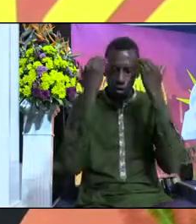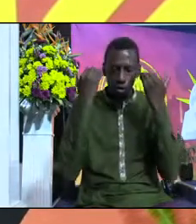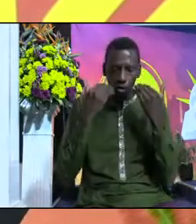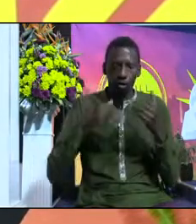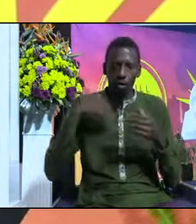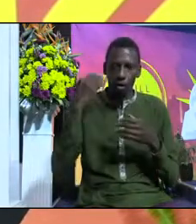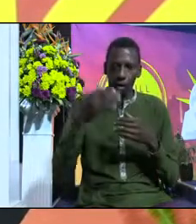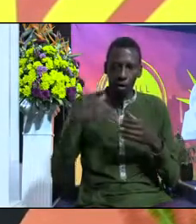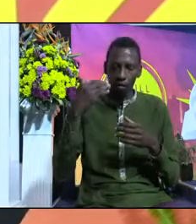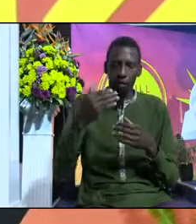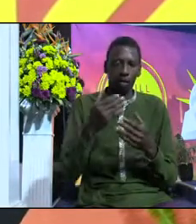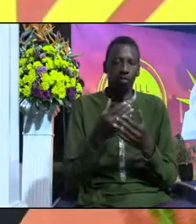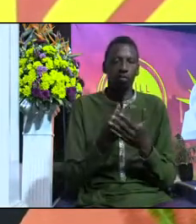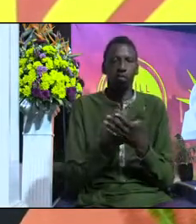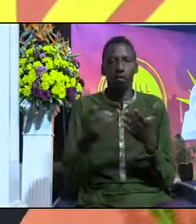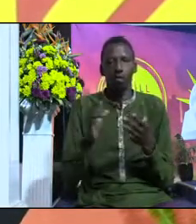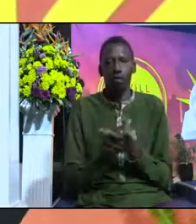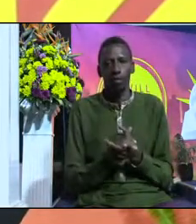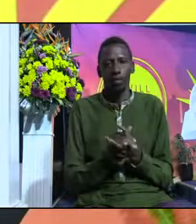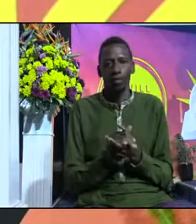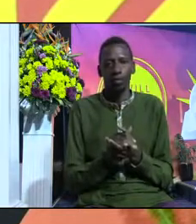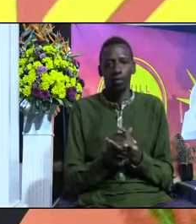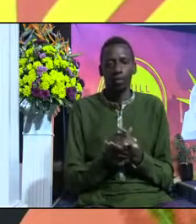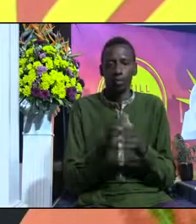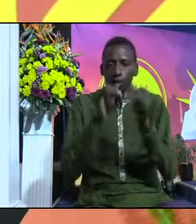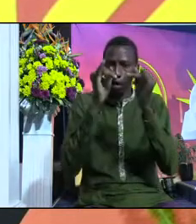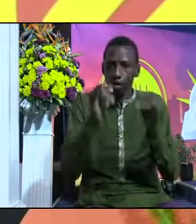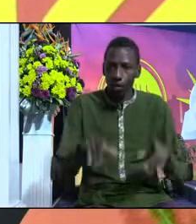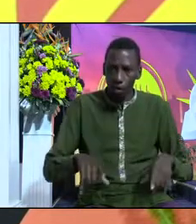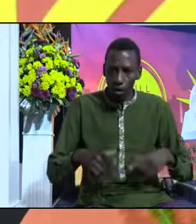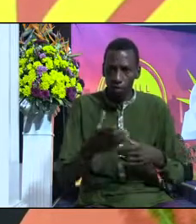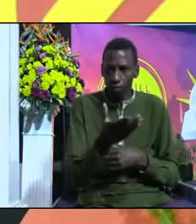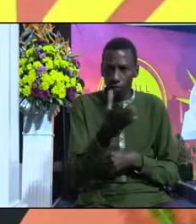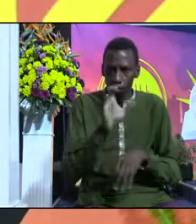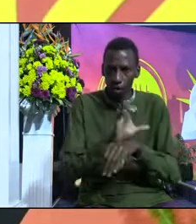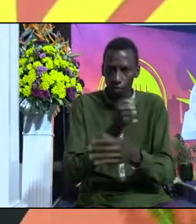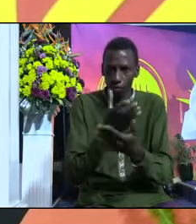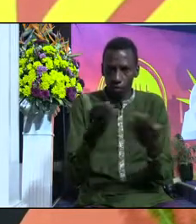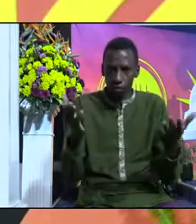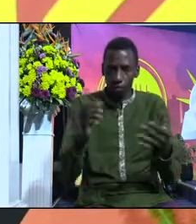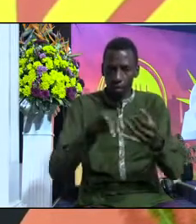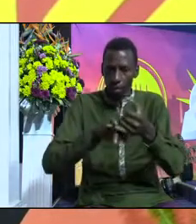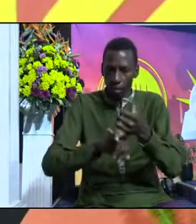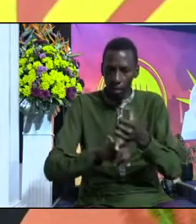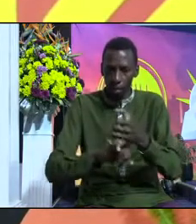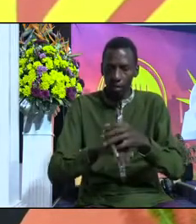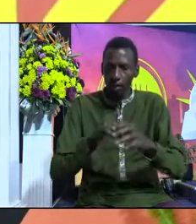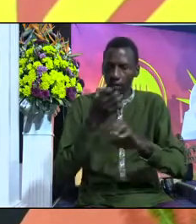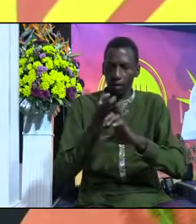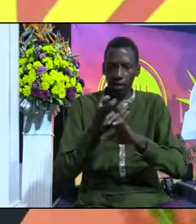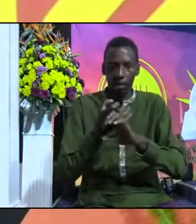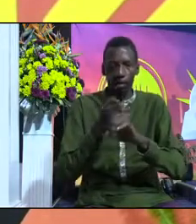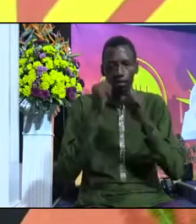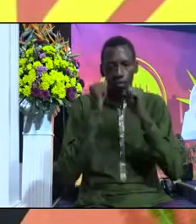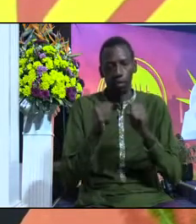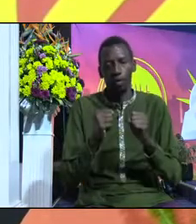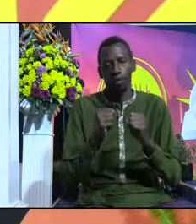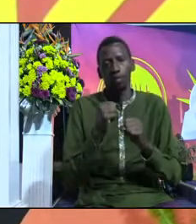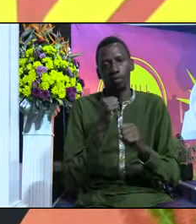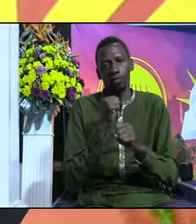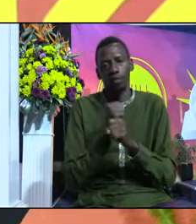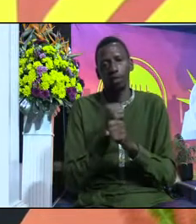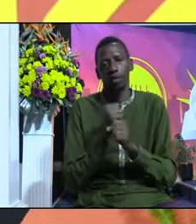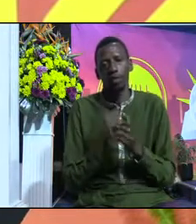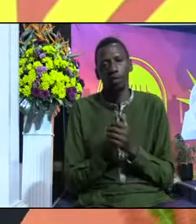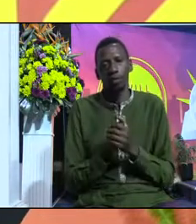Hey, y'all, New Life, marriage is hard work. I heard an old brother got into